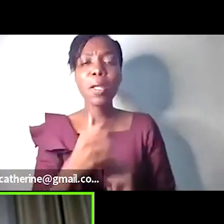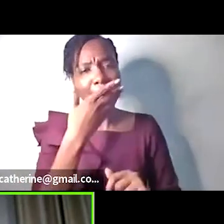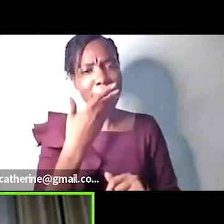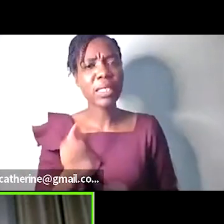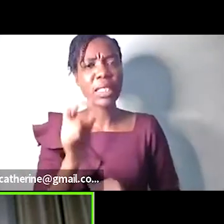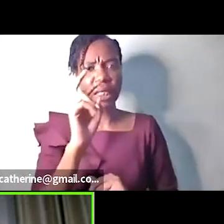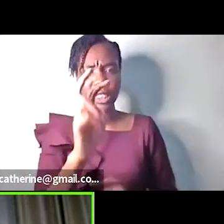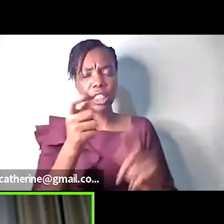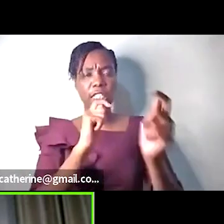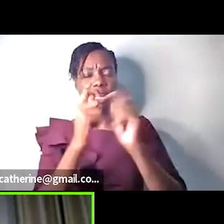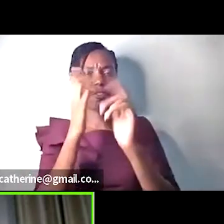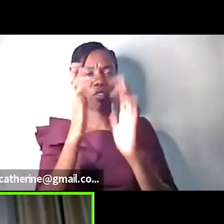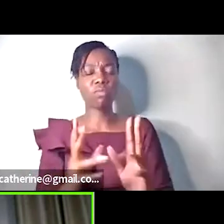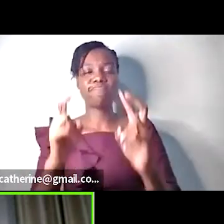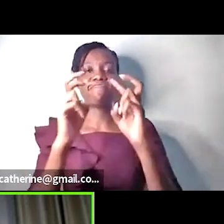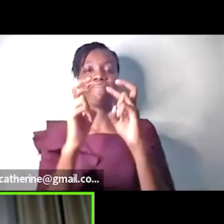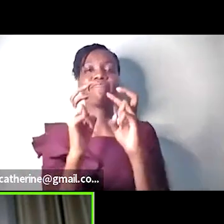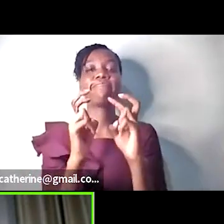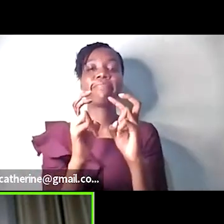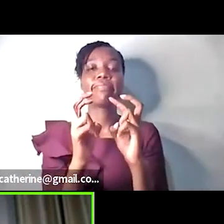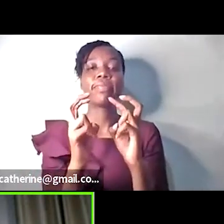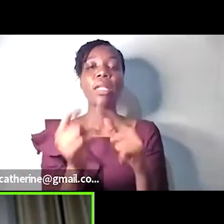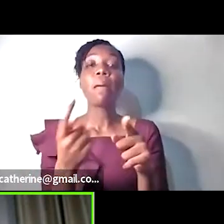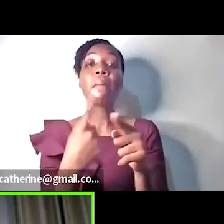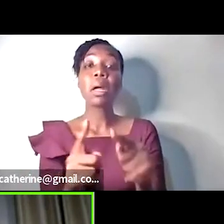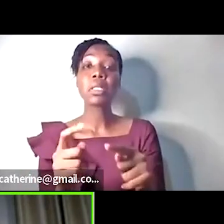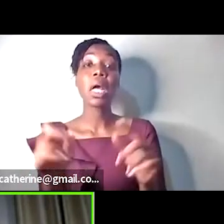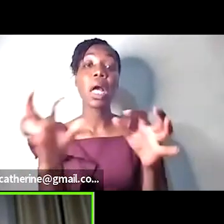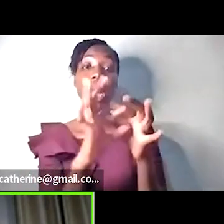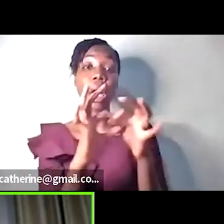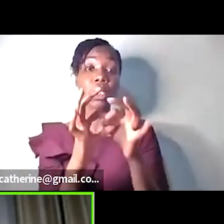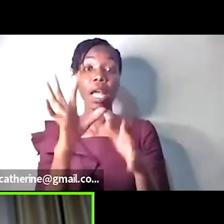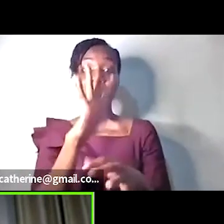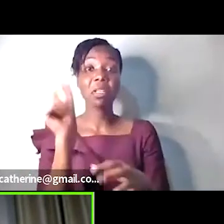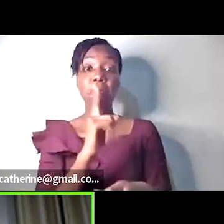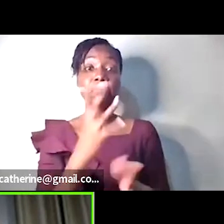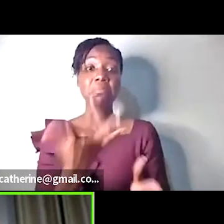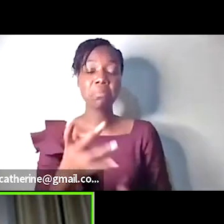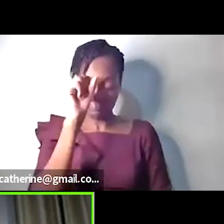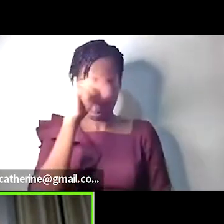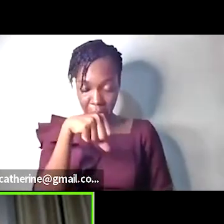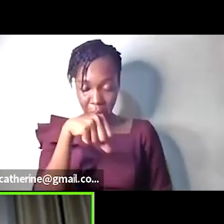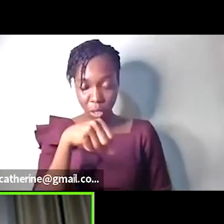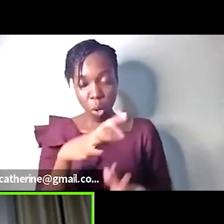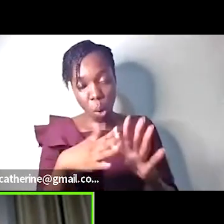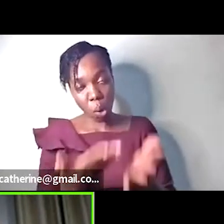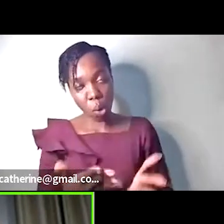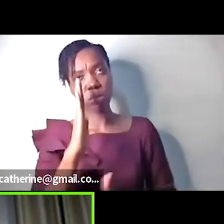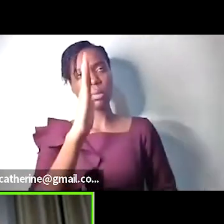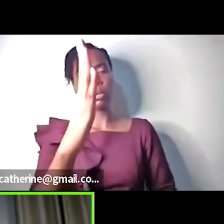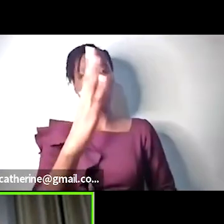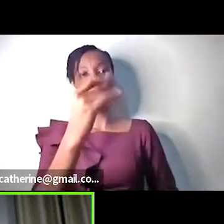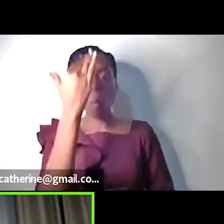in the face. But African culture tells us you have to look down, you can't look straight up to them because you are